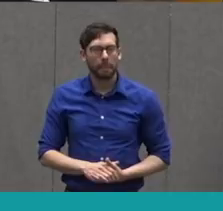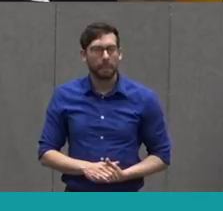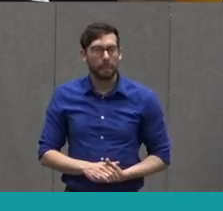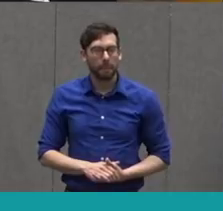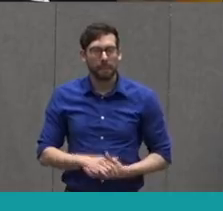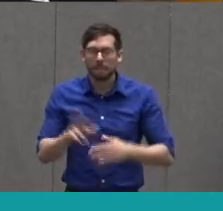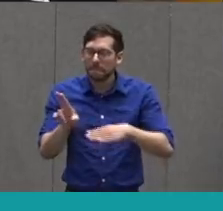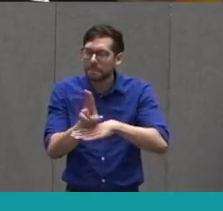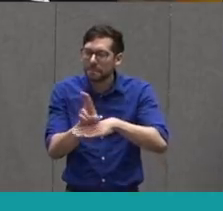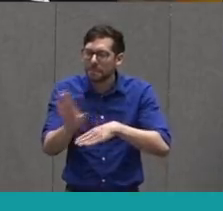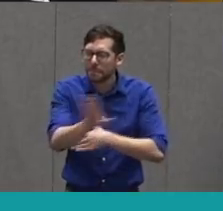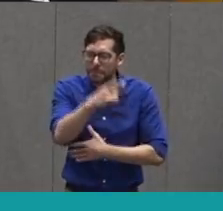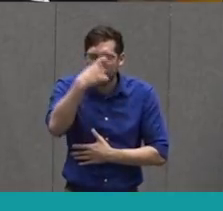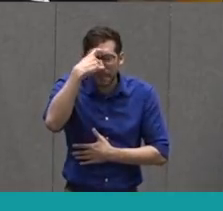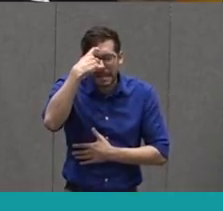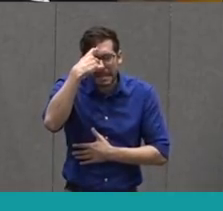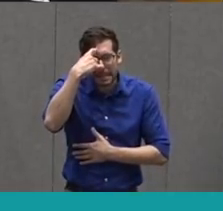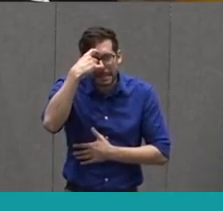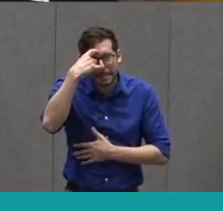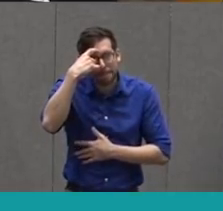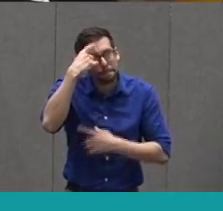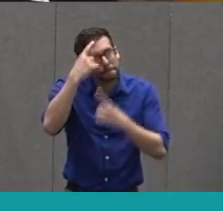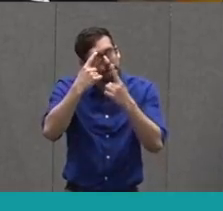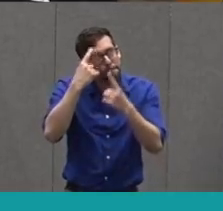use your brain, let's give some time to think,